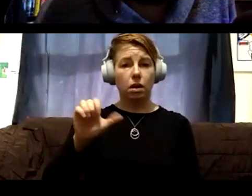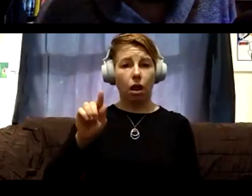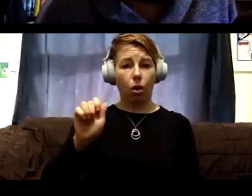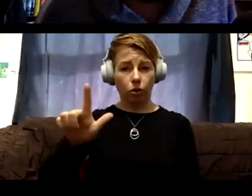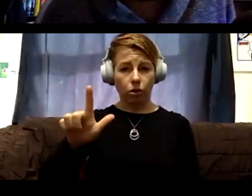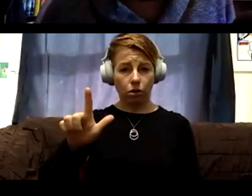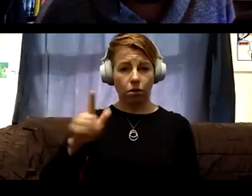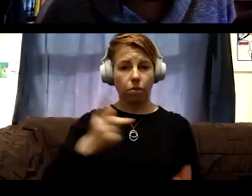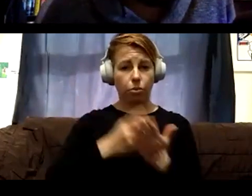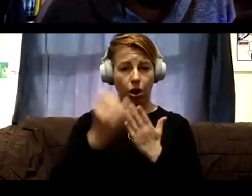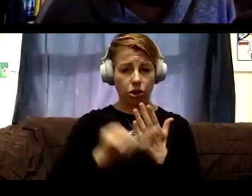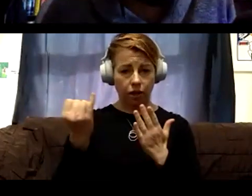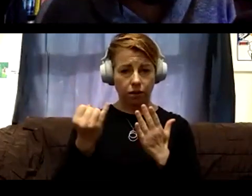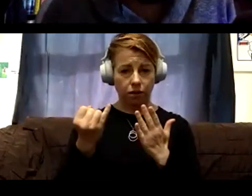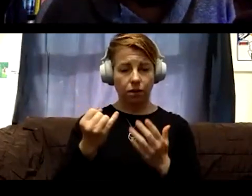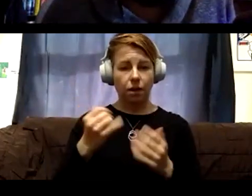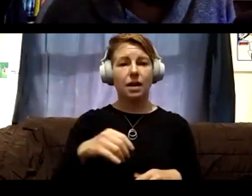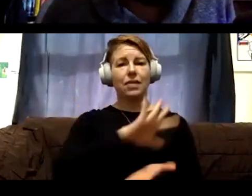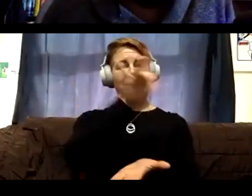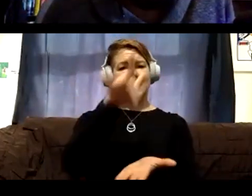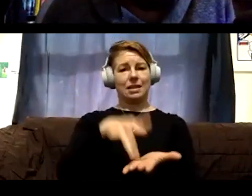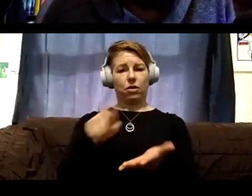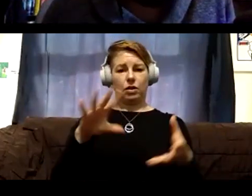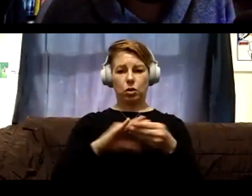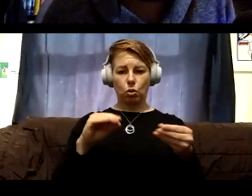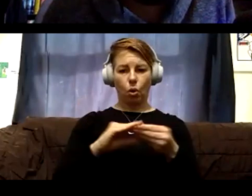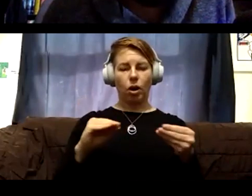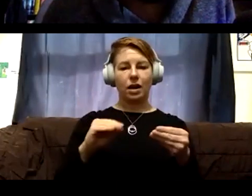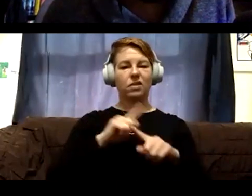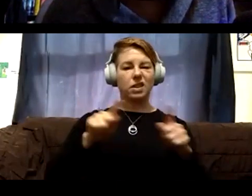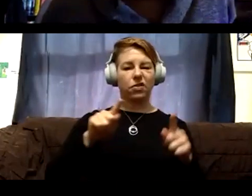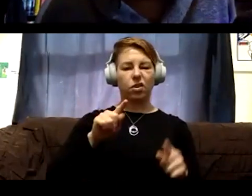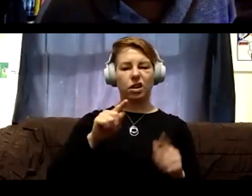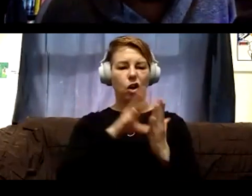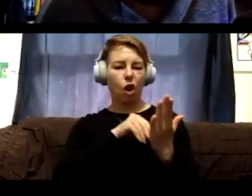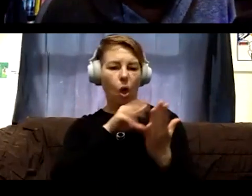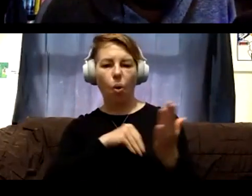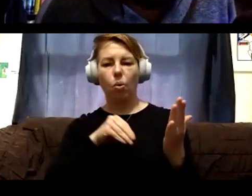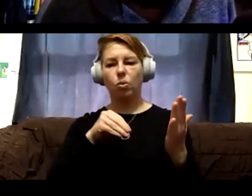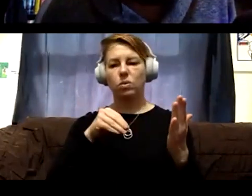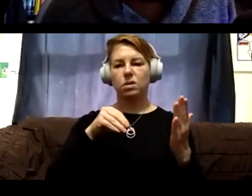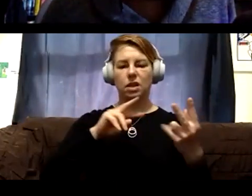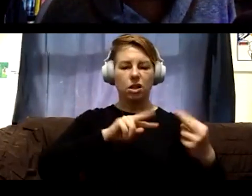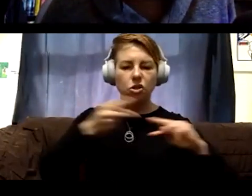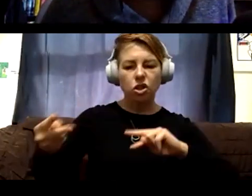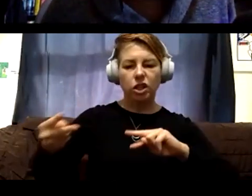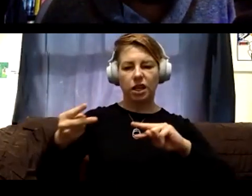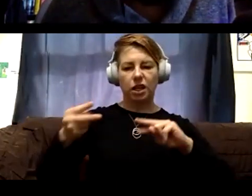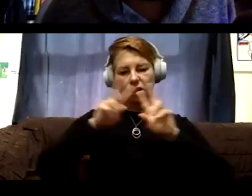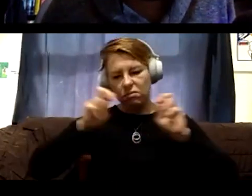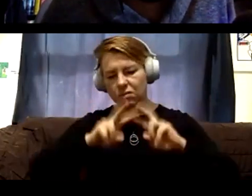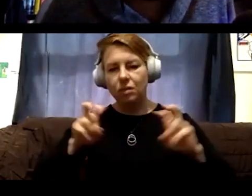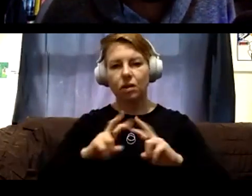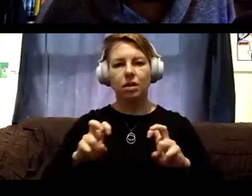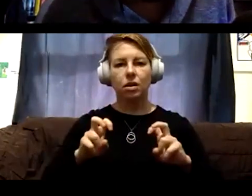At the center of these stories of clones and genetically enhanced sex workers and robots is this question: who